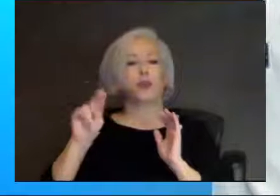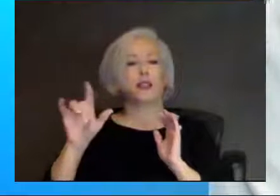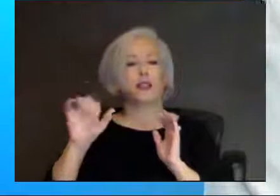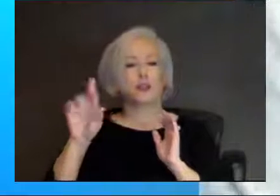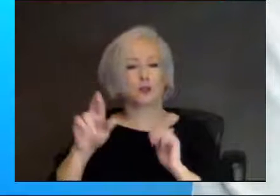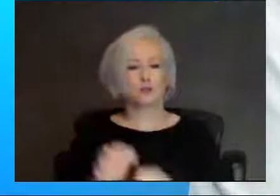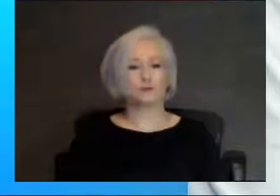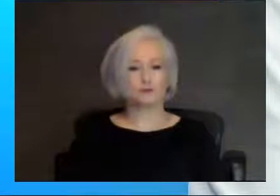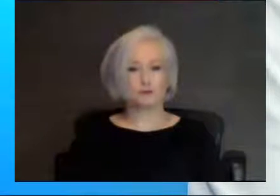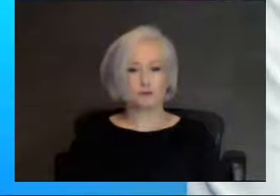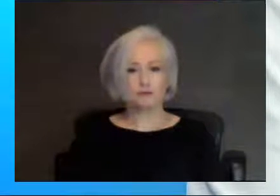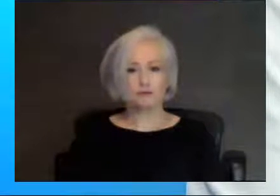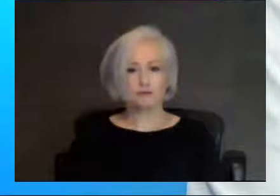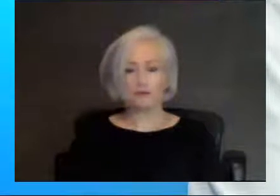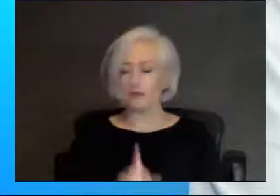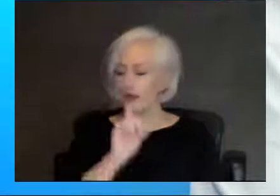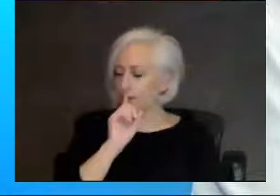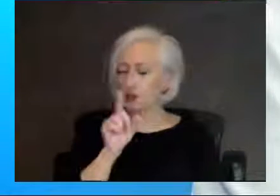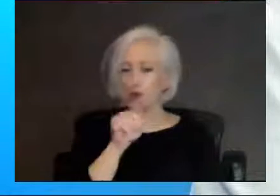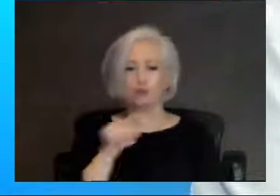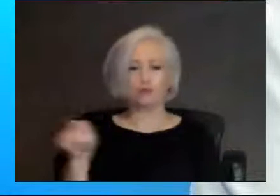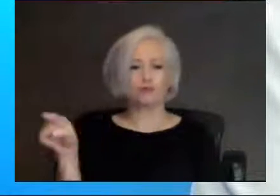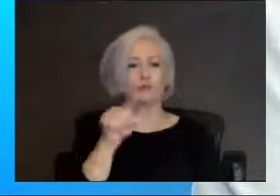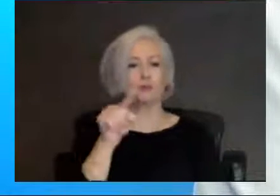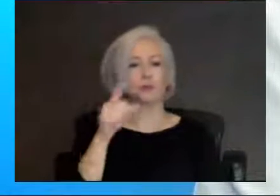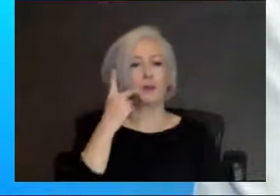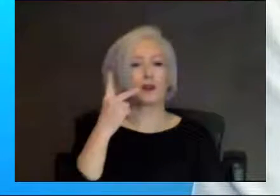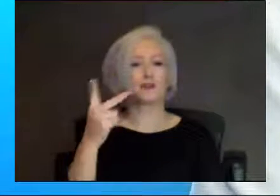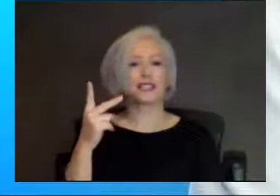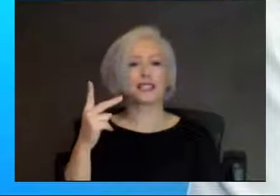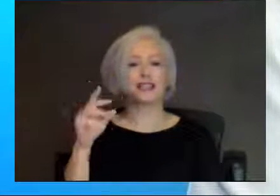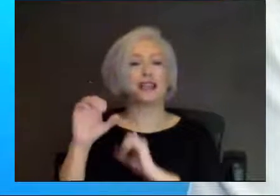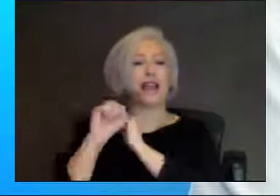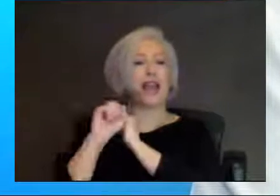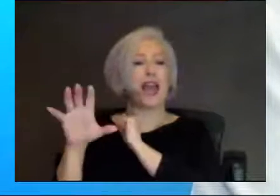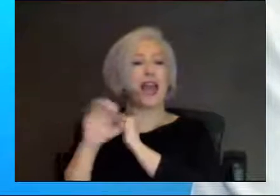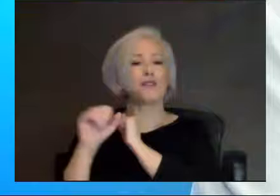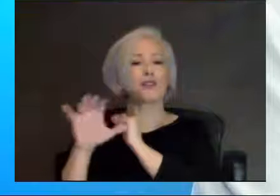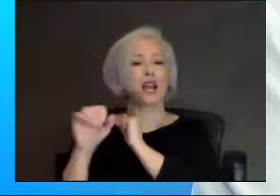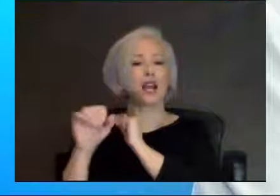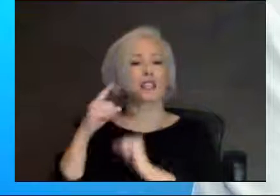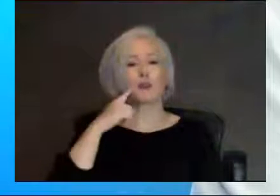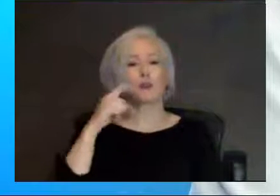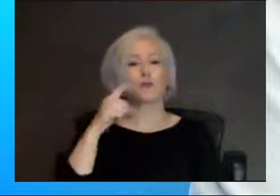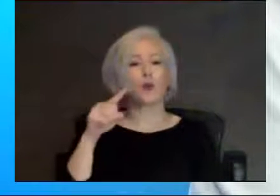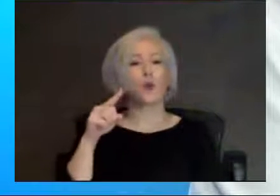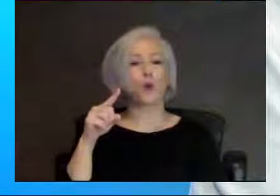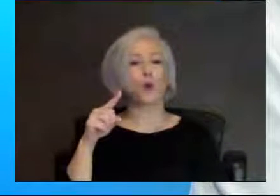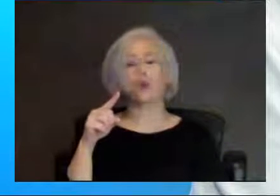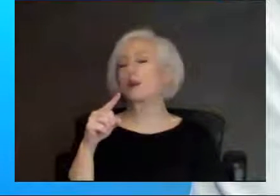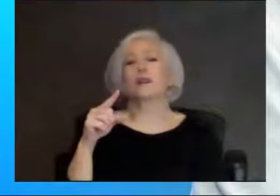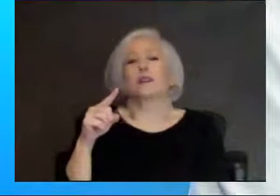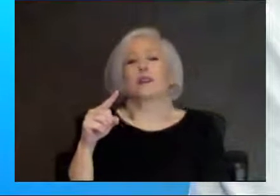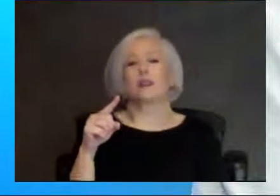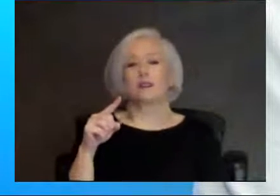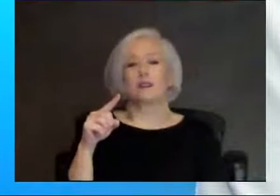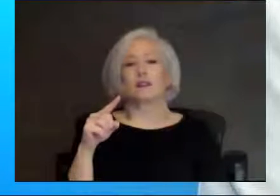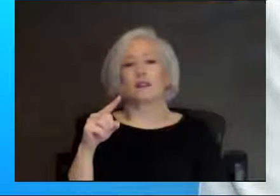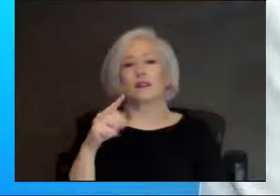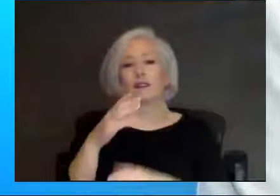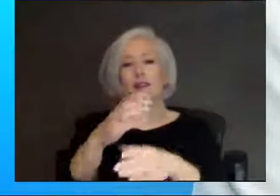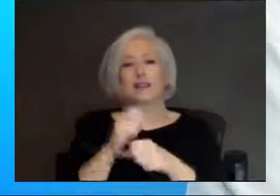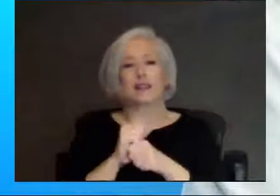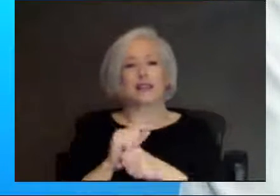Although I'm sure everyone has seen the advertisements for the getting the kit in